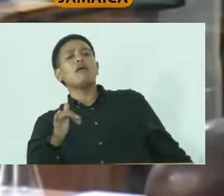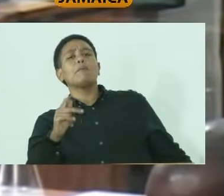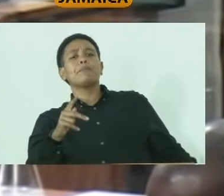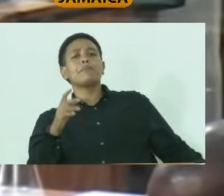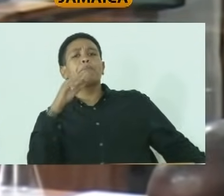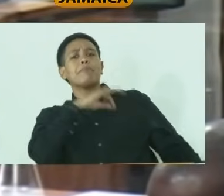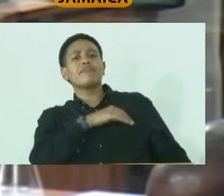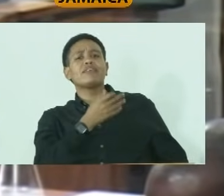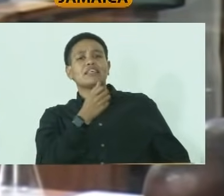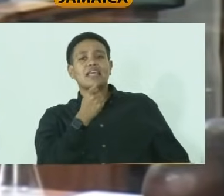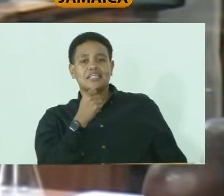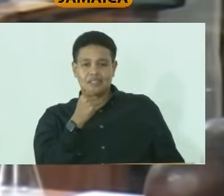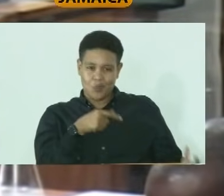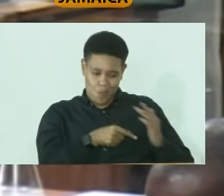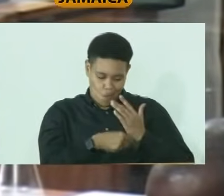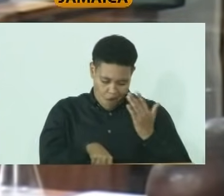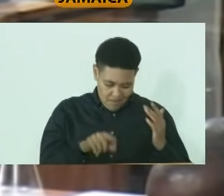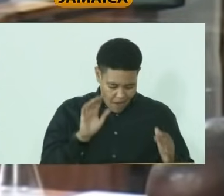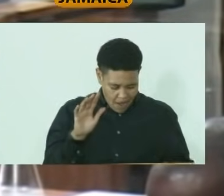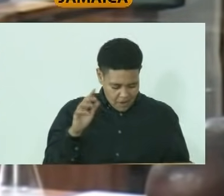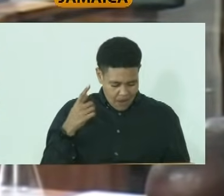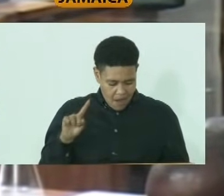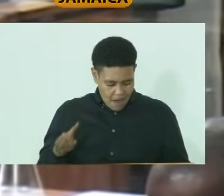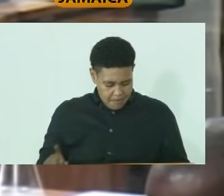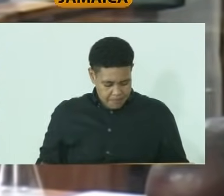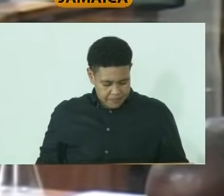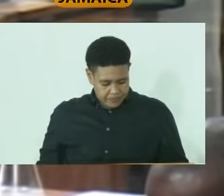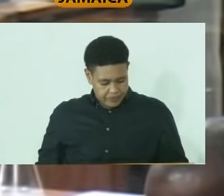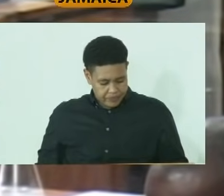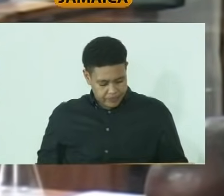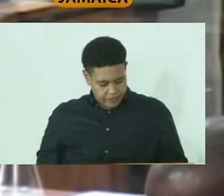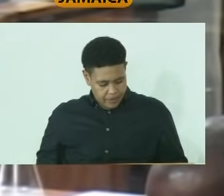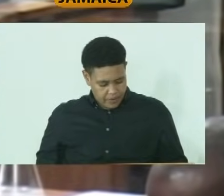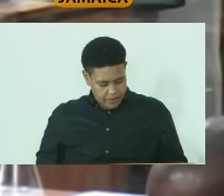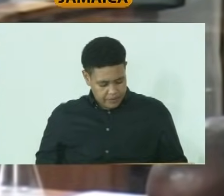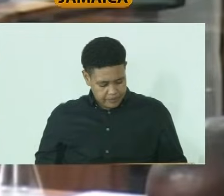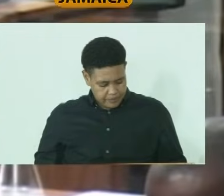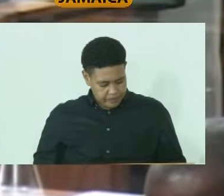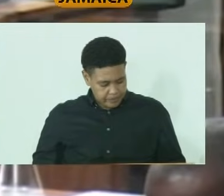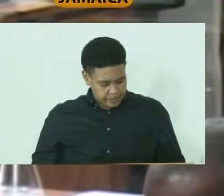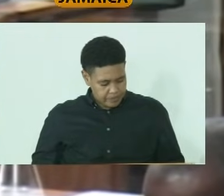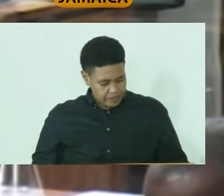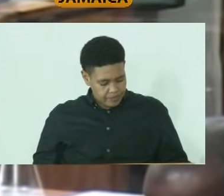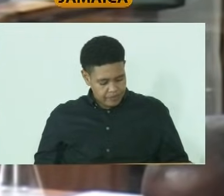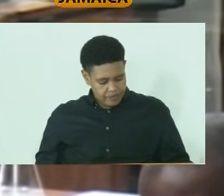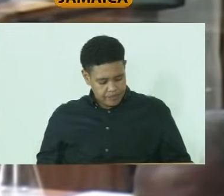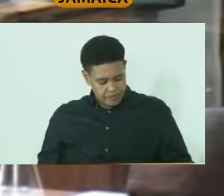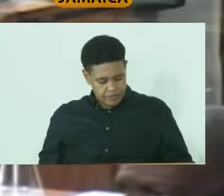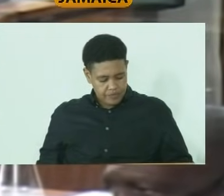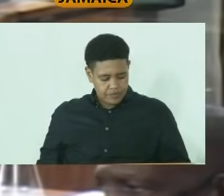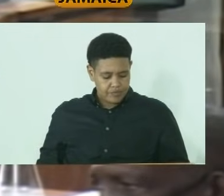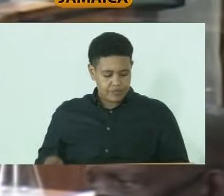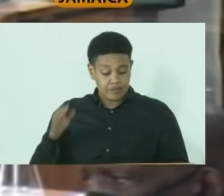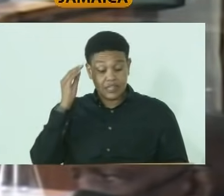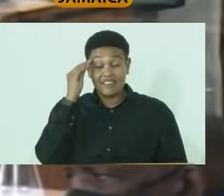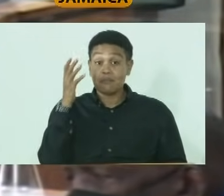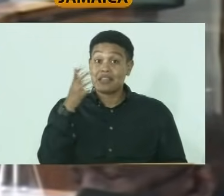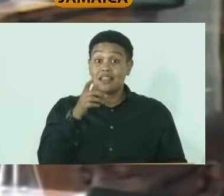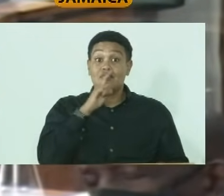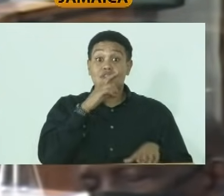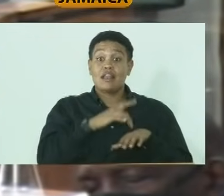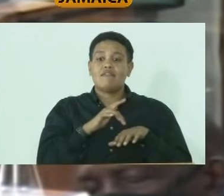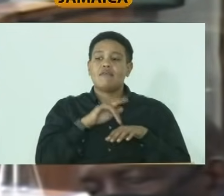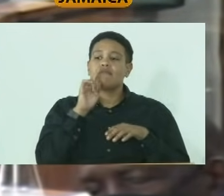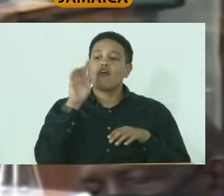beneficiaries who qualify, and that information is there and available for all to see in terms